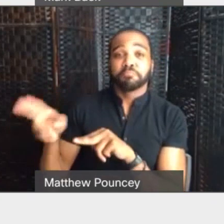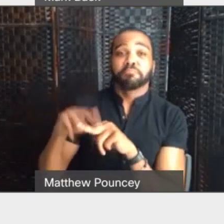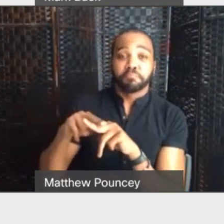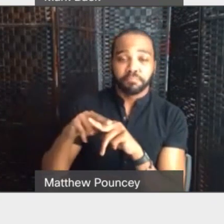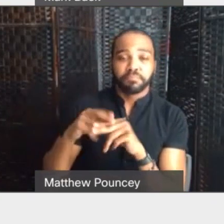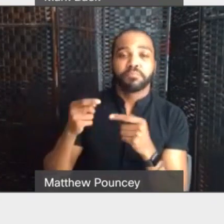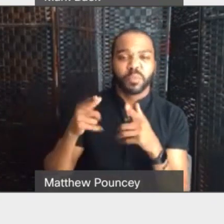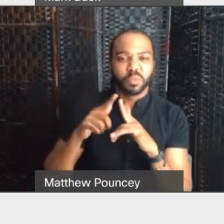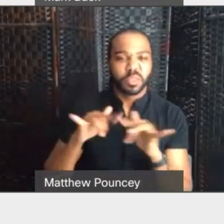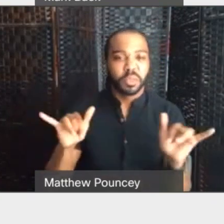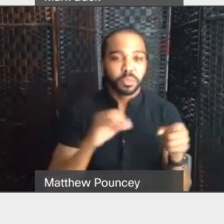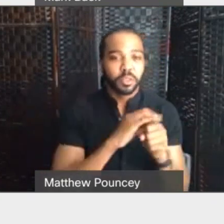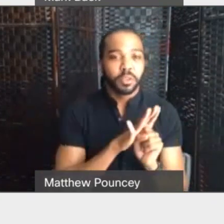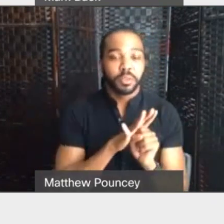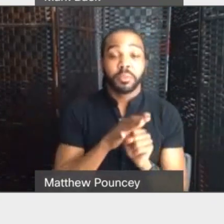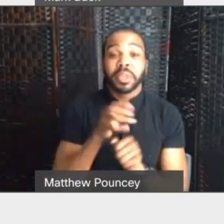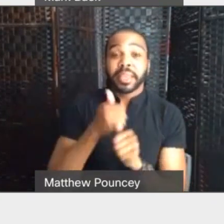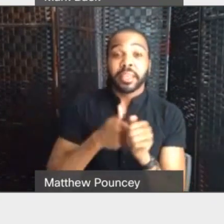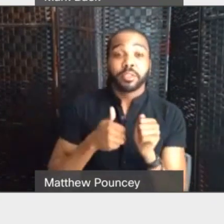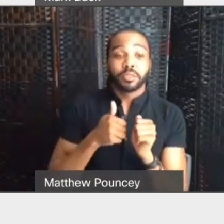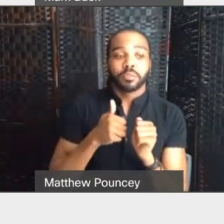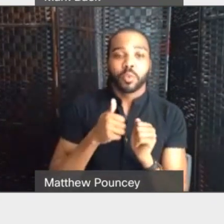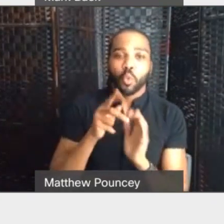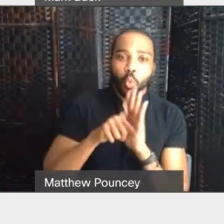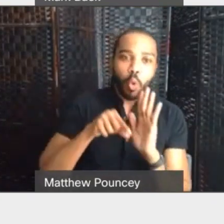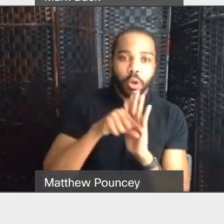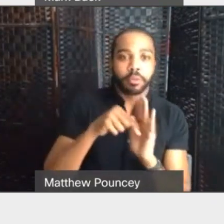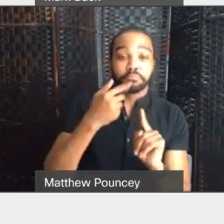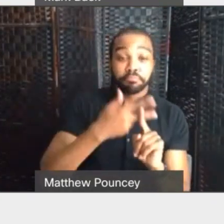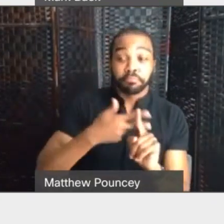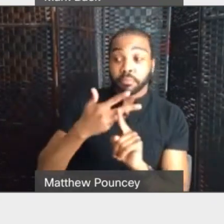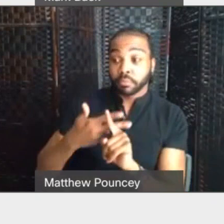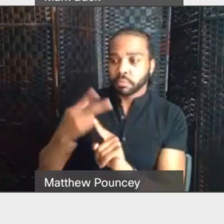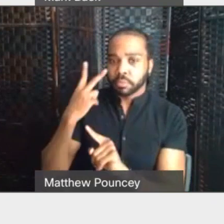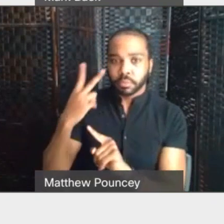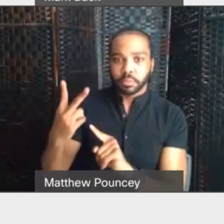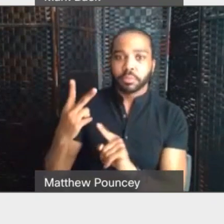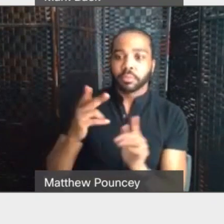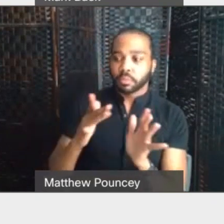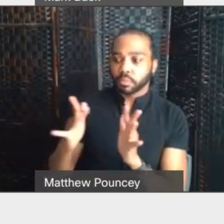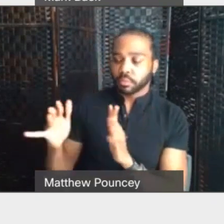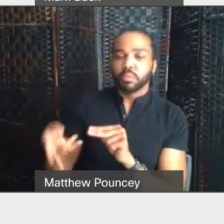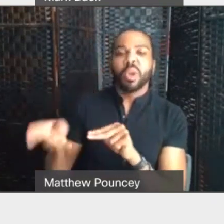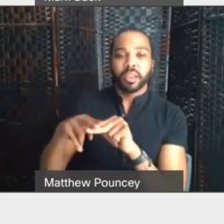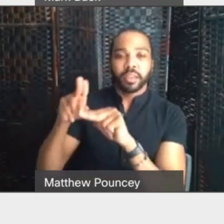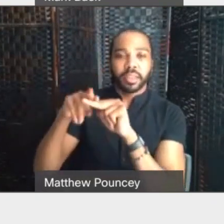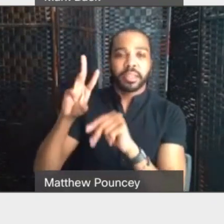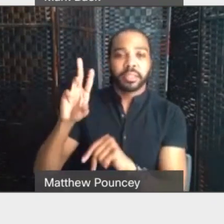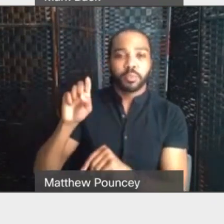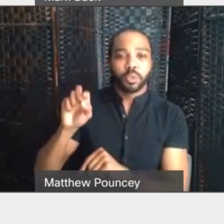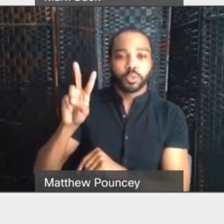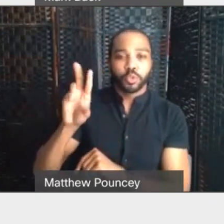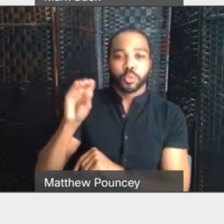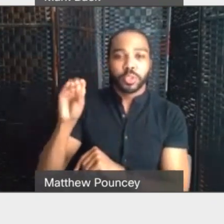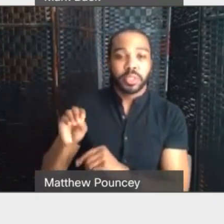we continue to be in a public health emergency, there's the additional 6.2%. And now